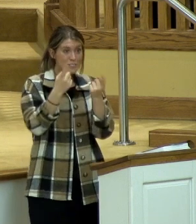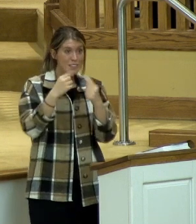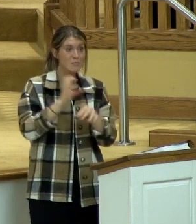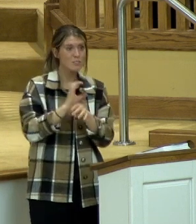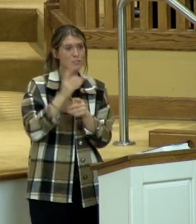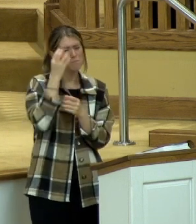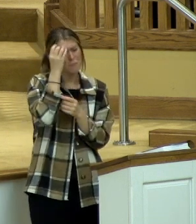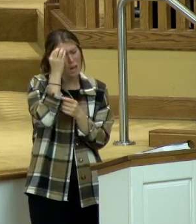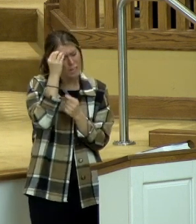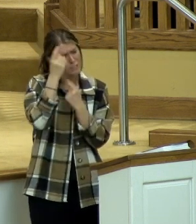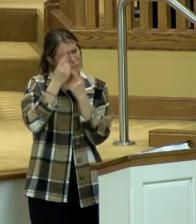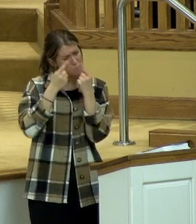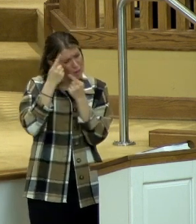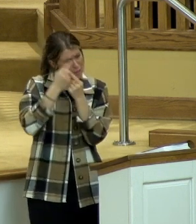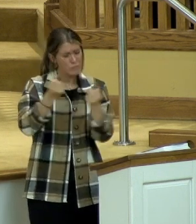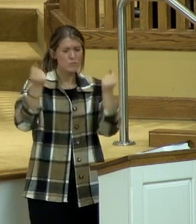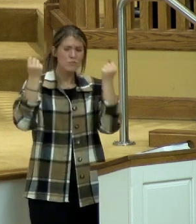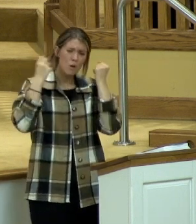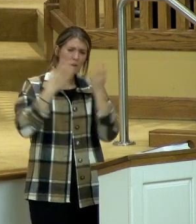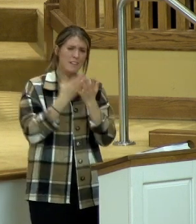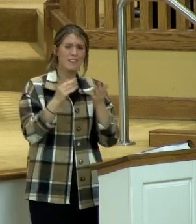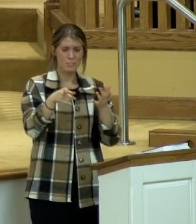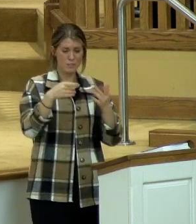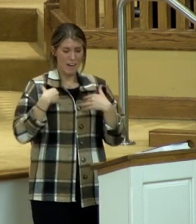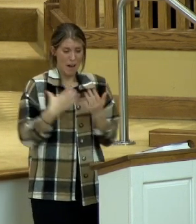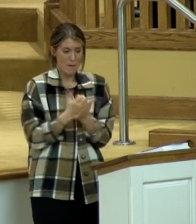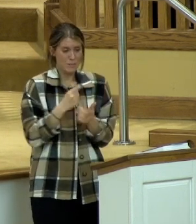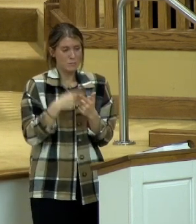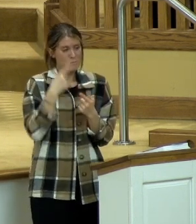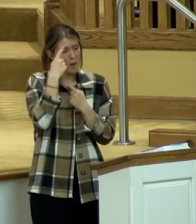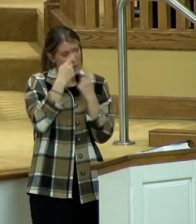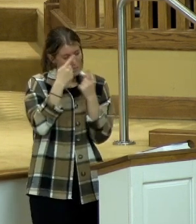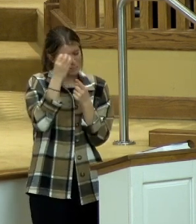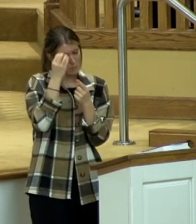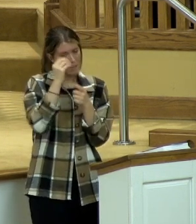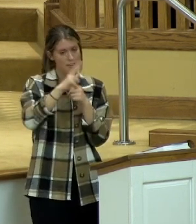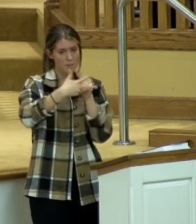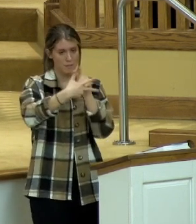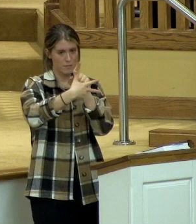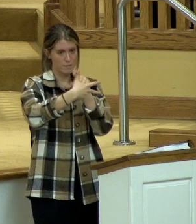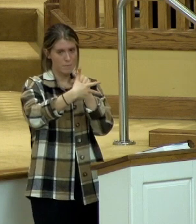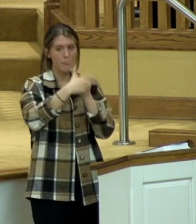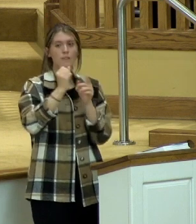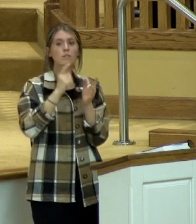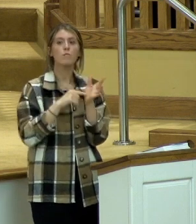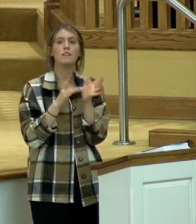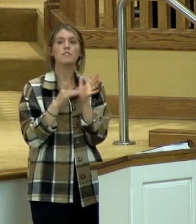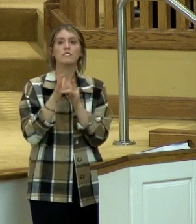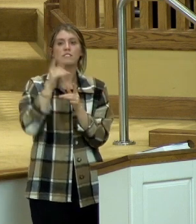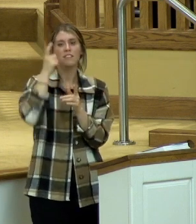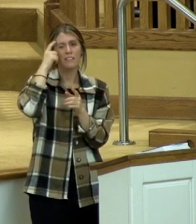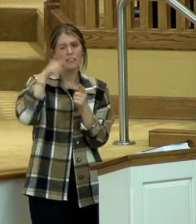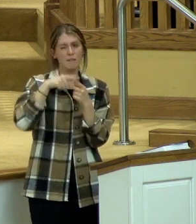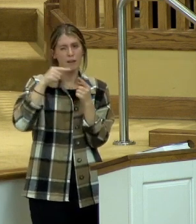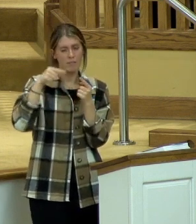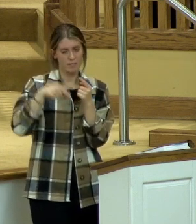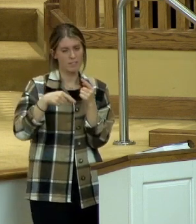ponder. There's so many things that you can ponder as a Christian, okay? Number three, and I'm done. So what did Jesus think about all this? All